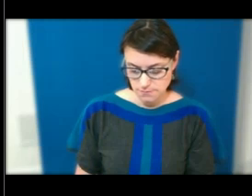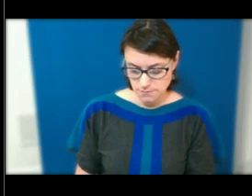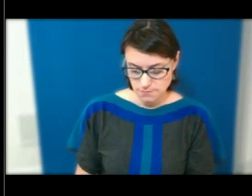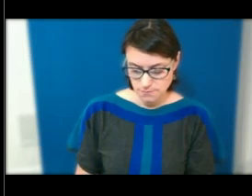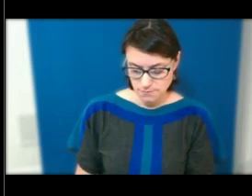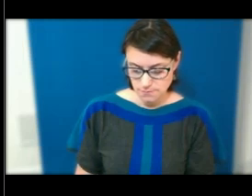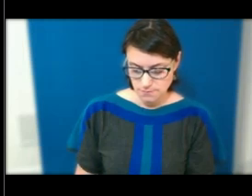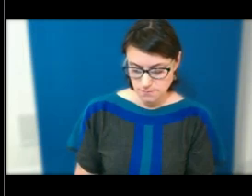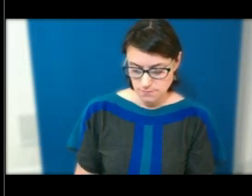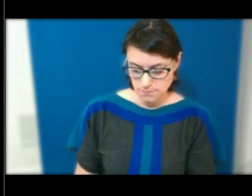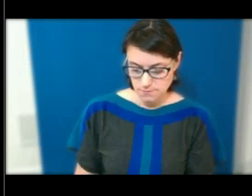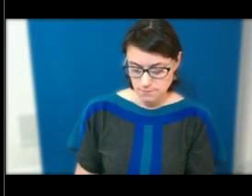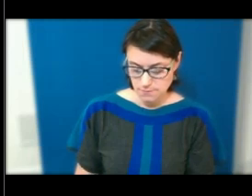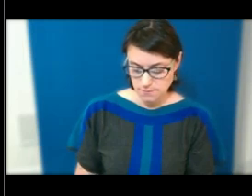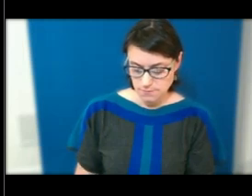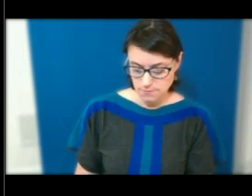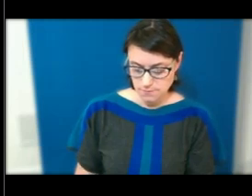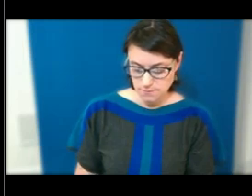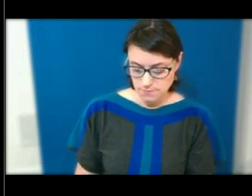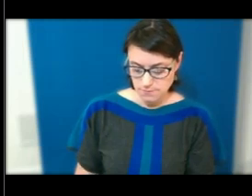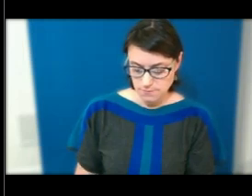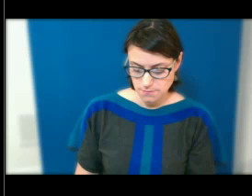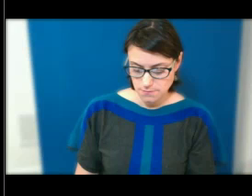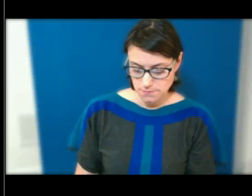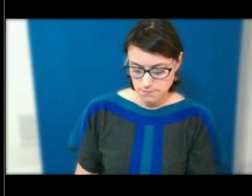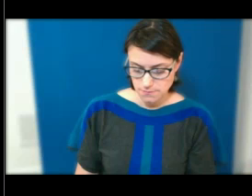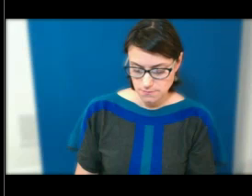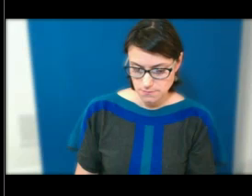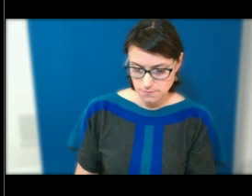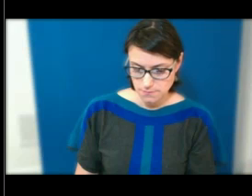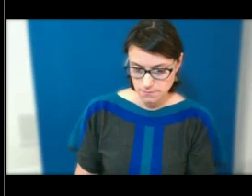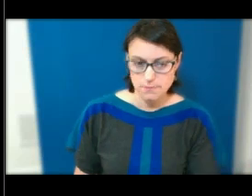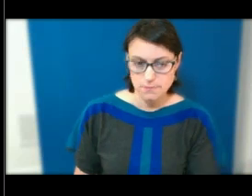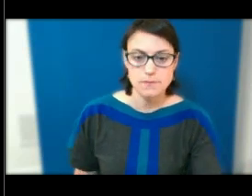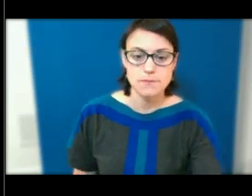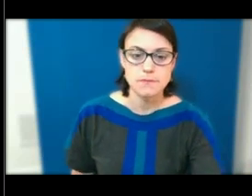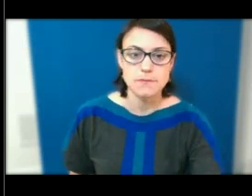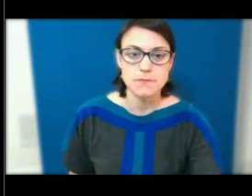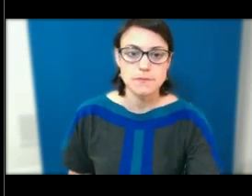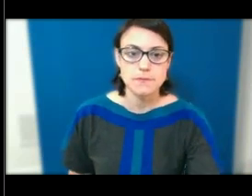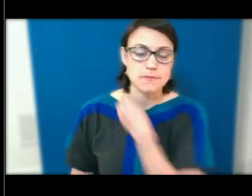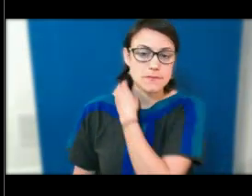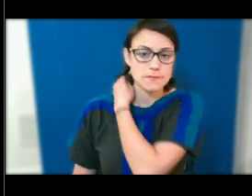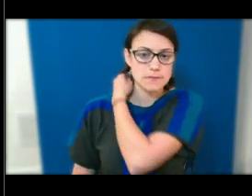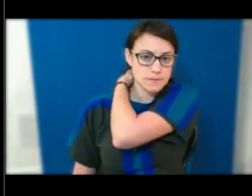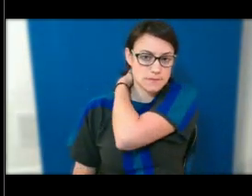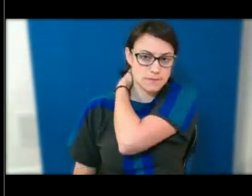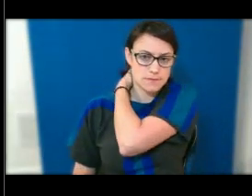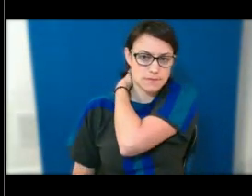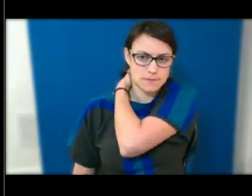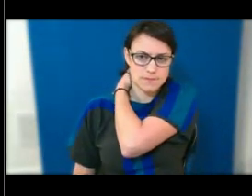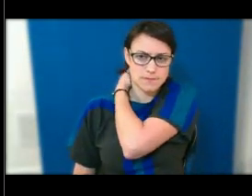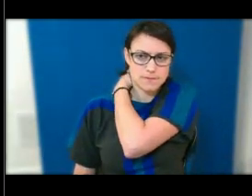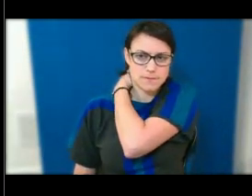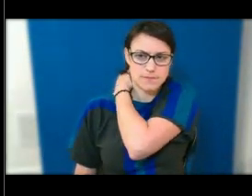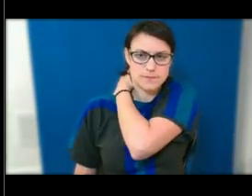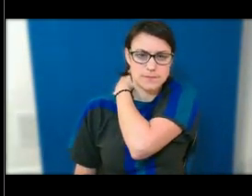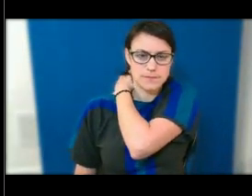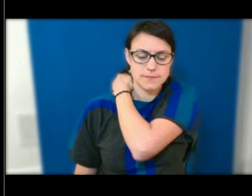questions. Okay, great. Yeah. Anything else? I didn't even ask you what I'm